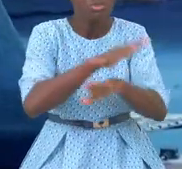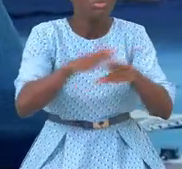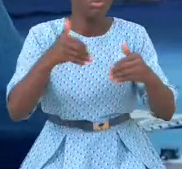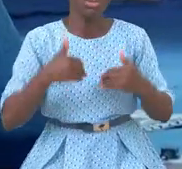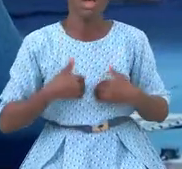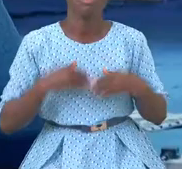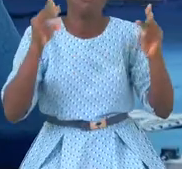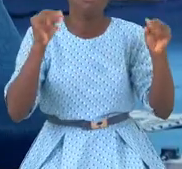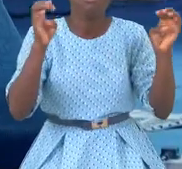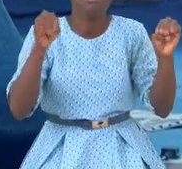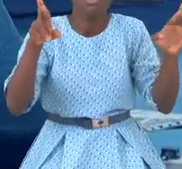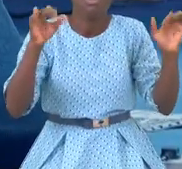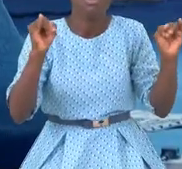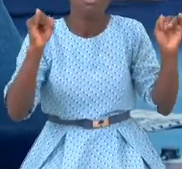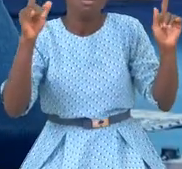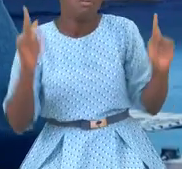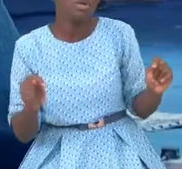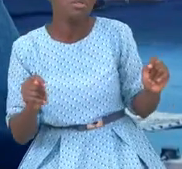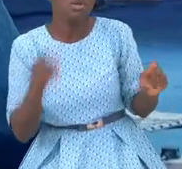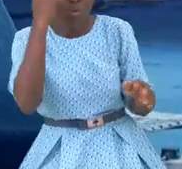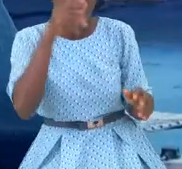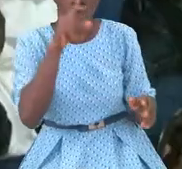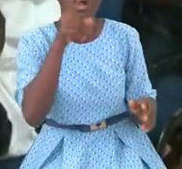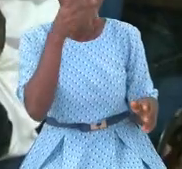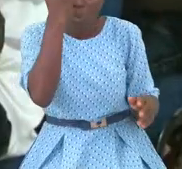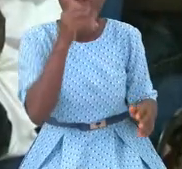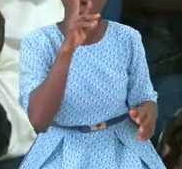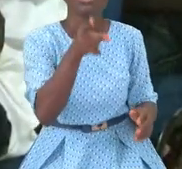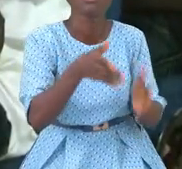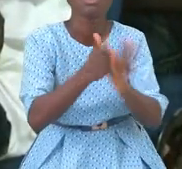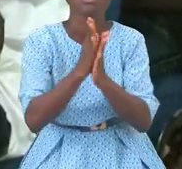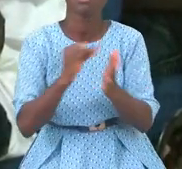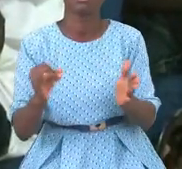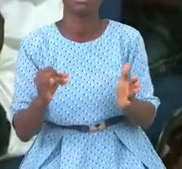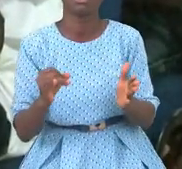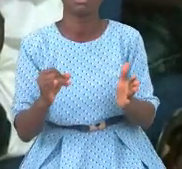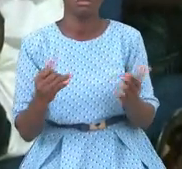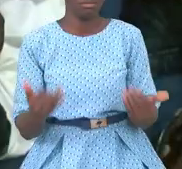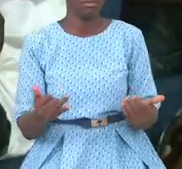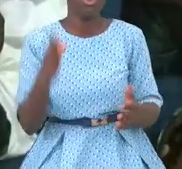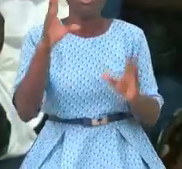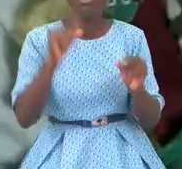mercy. Nobody will shut you up. Amen. The amen is too low.